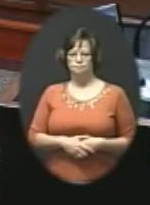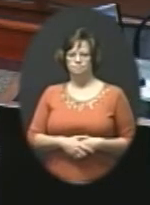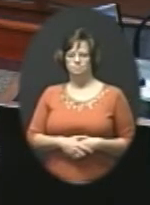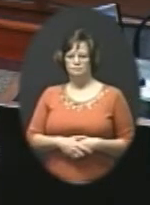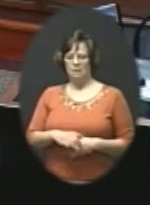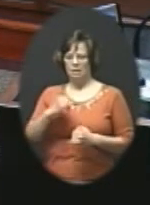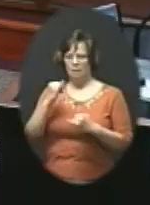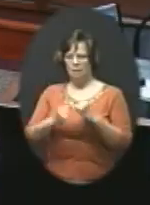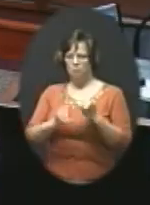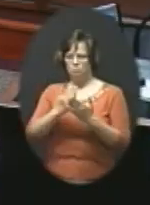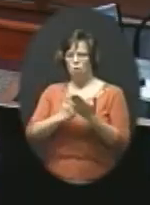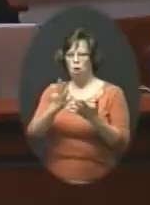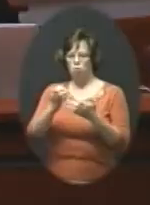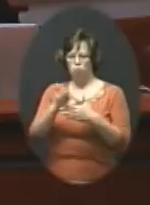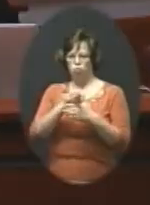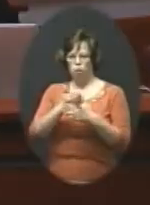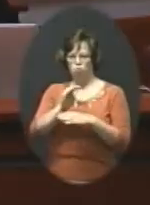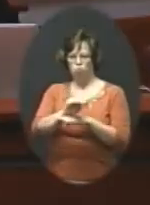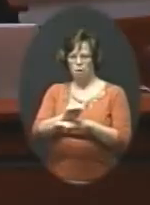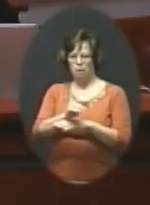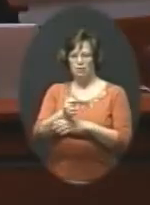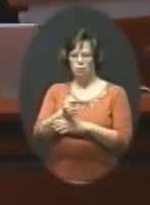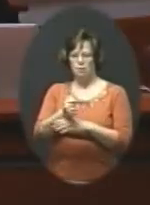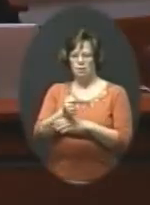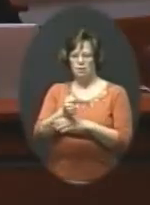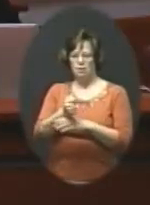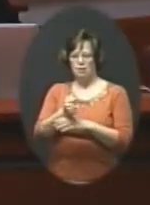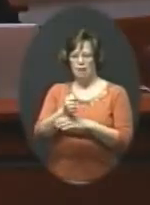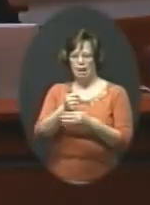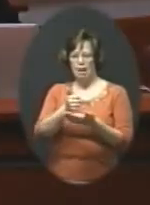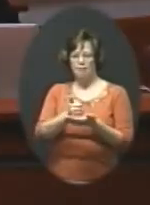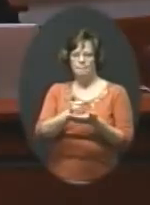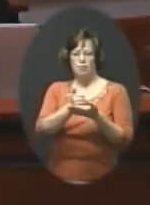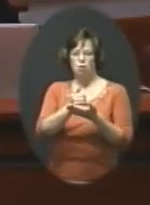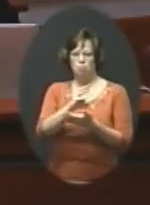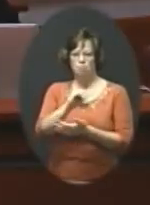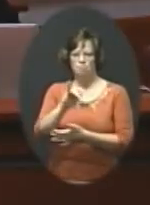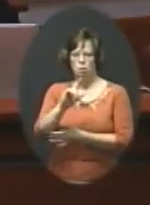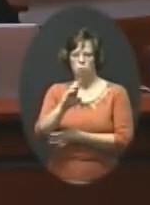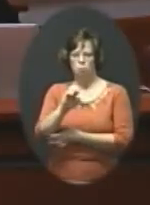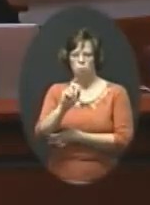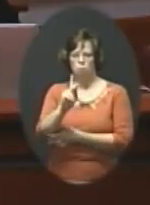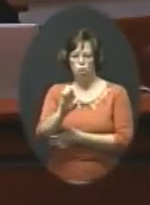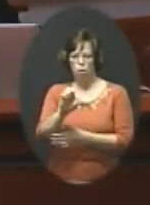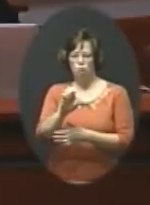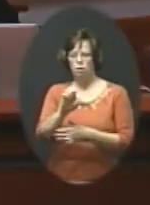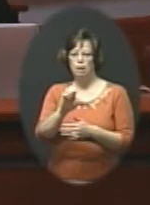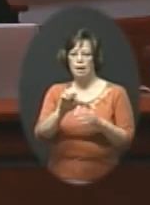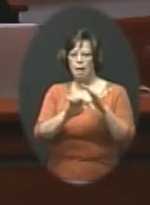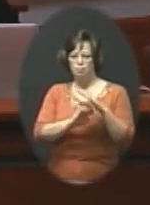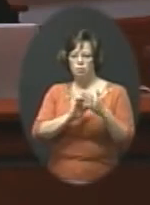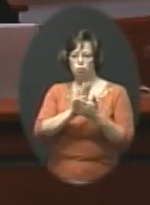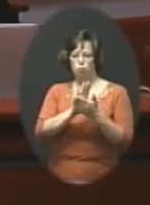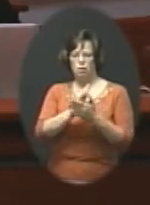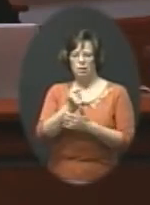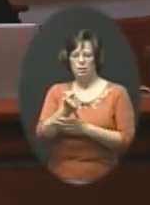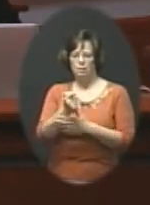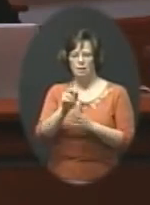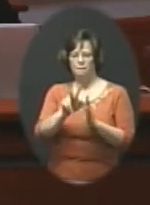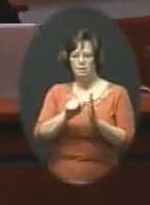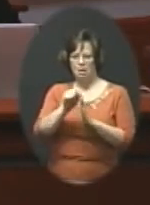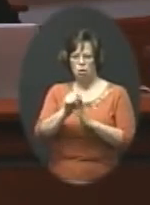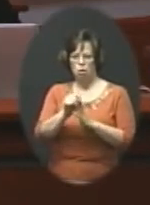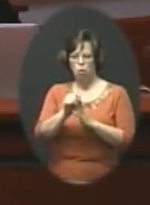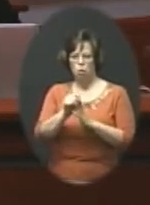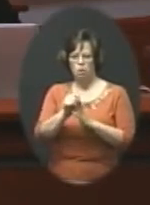The last piece I want to share with you tonight is to give you a little bit of a peek at Millbrook Elementary School. A little video that the Communications Department put together.